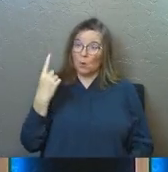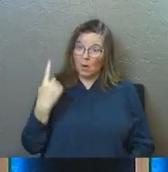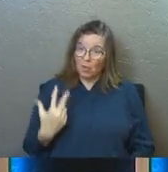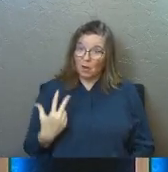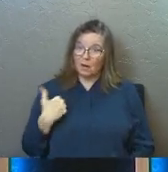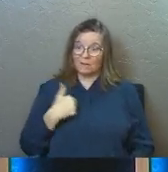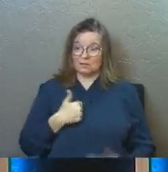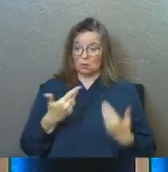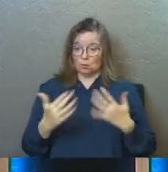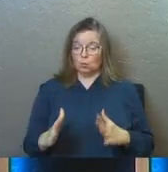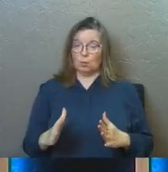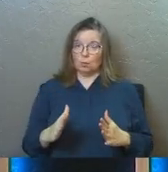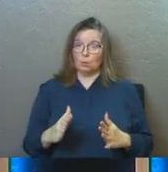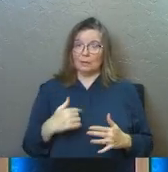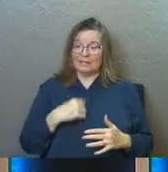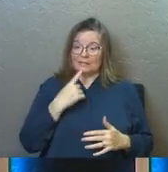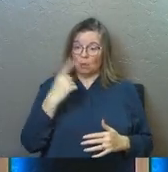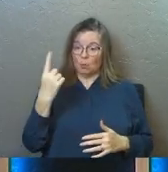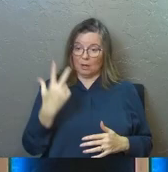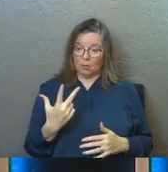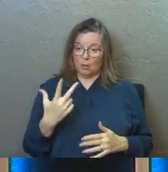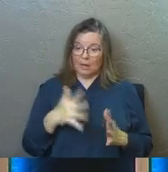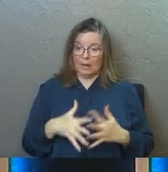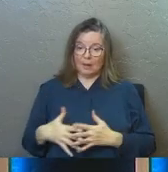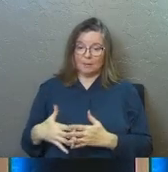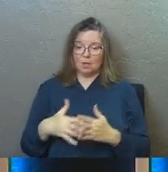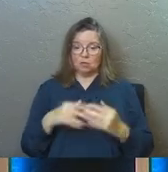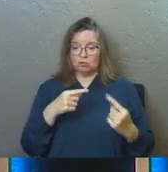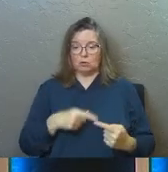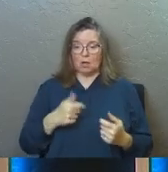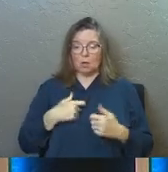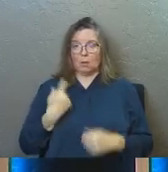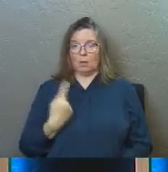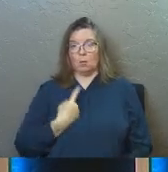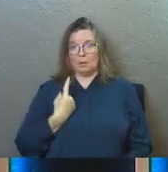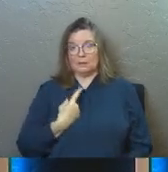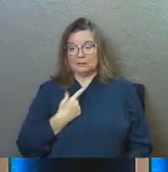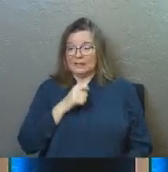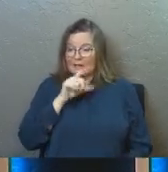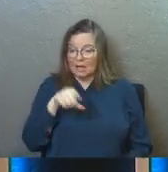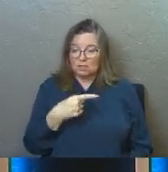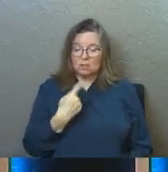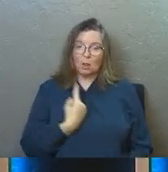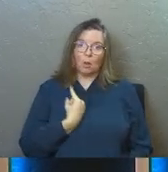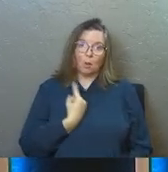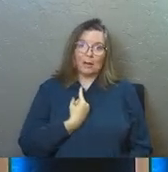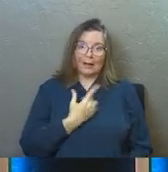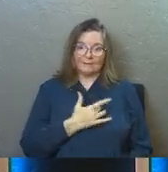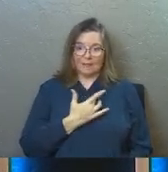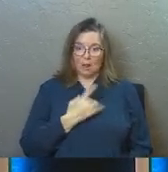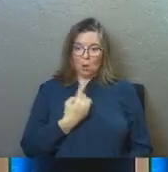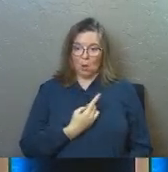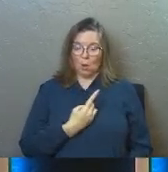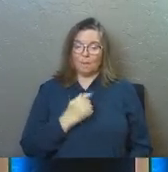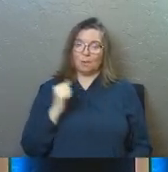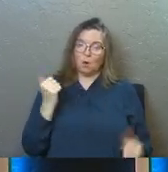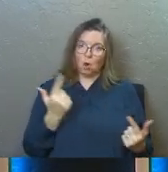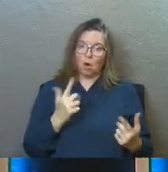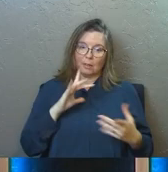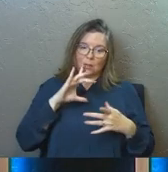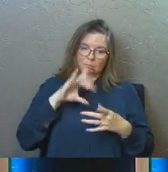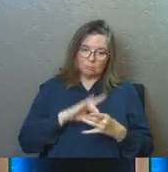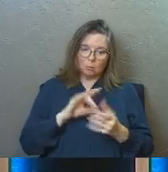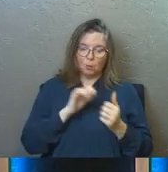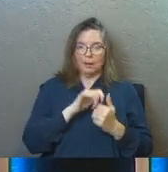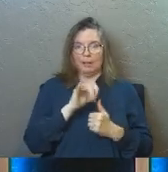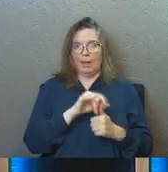us in this room, right? They're saying 1 in 3 Americans struggle with loneliness. And not just loneliness and feeling alone, but all that comes